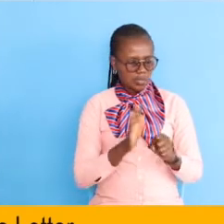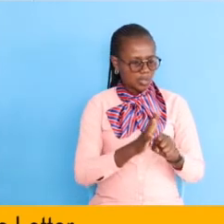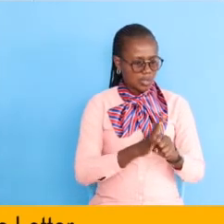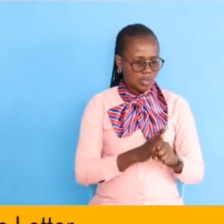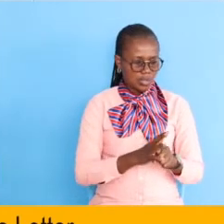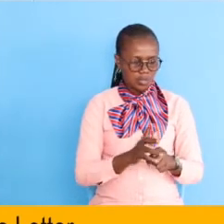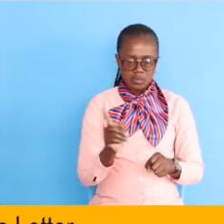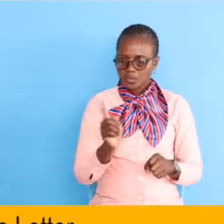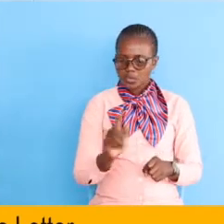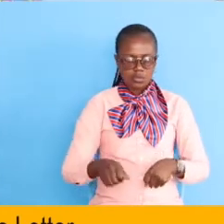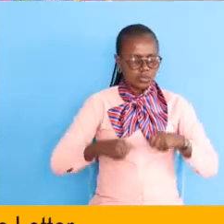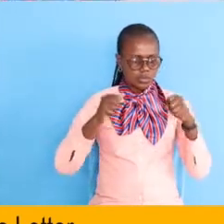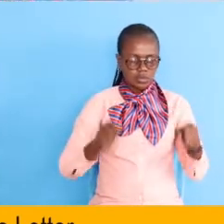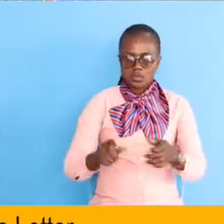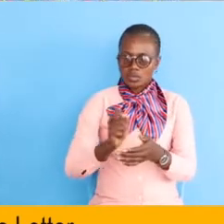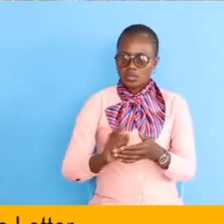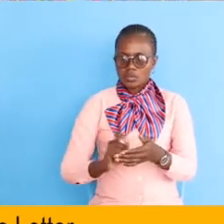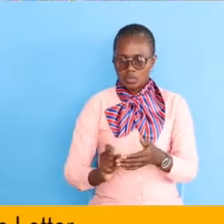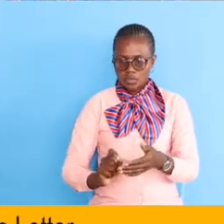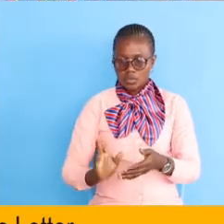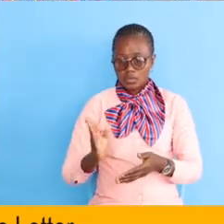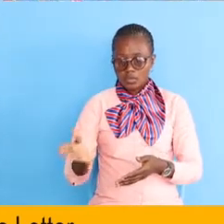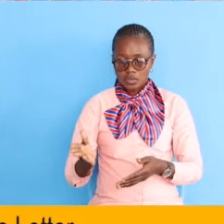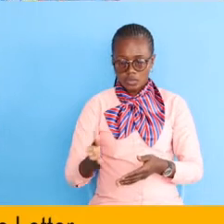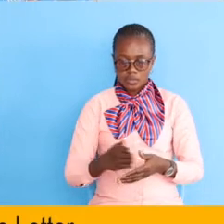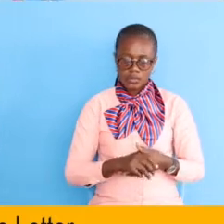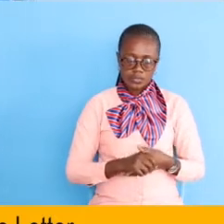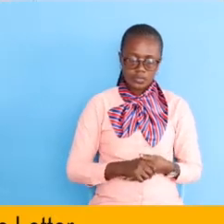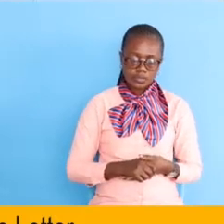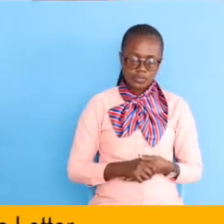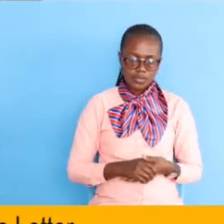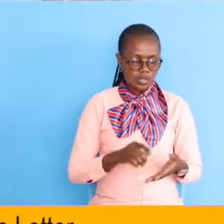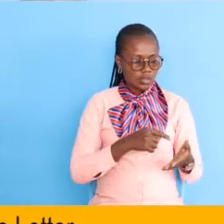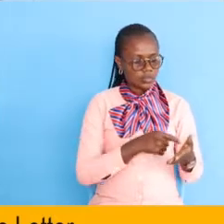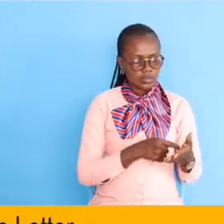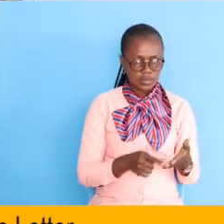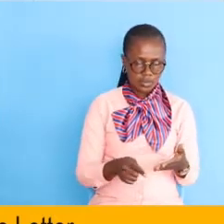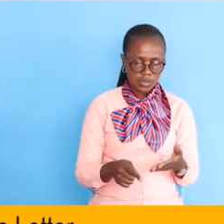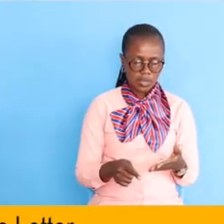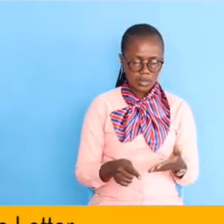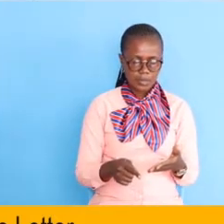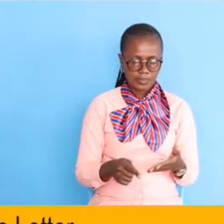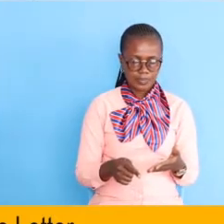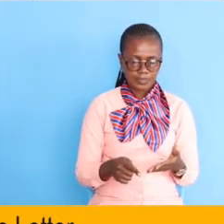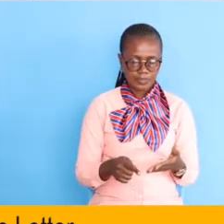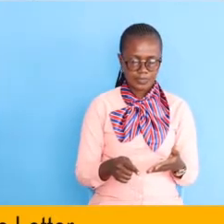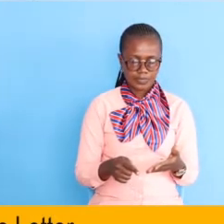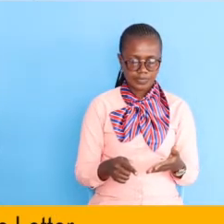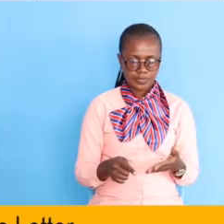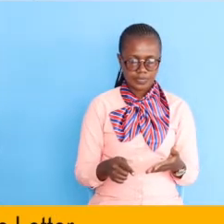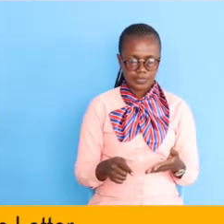references. But what comes after that, it is the name, Ms. Brightness Frank.